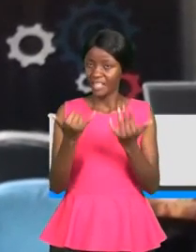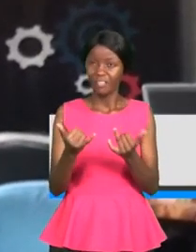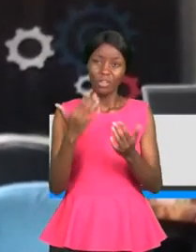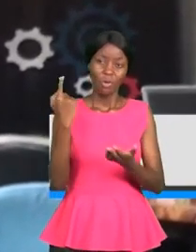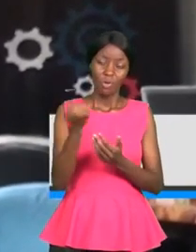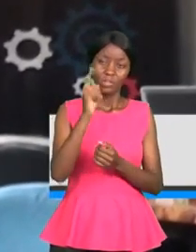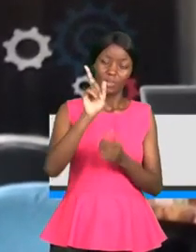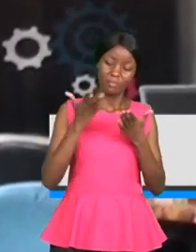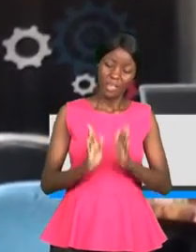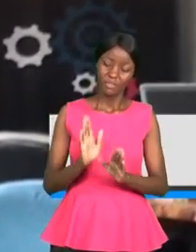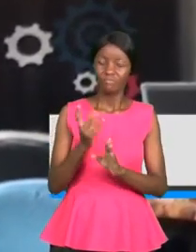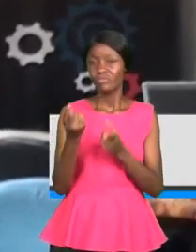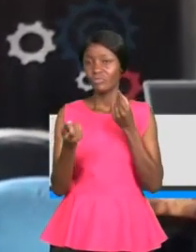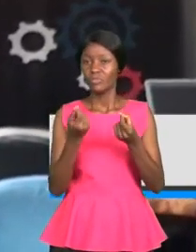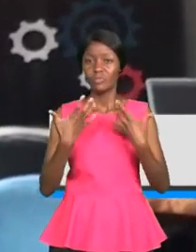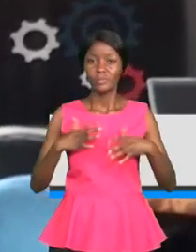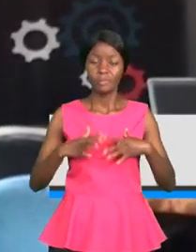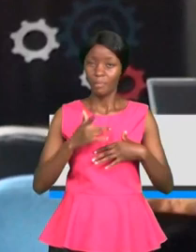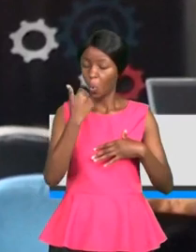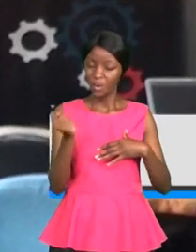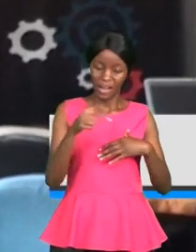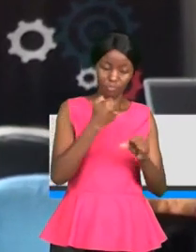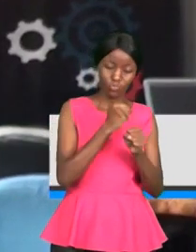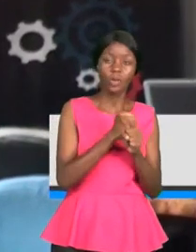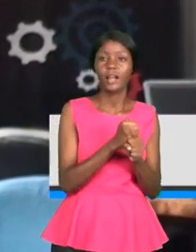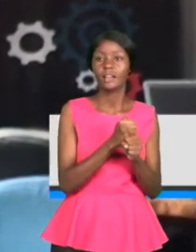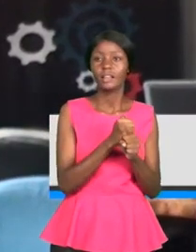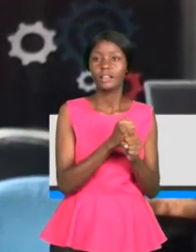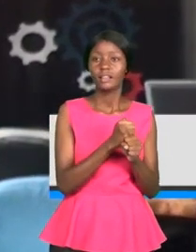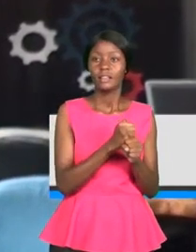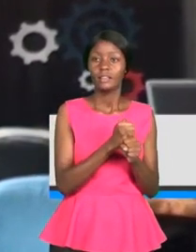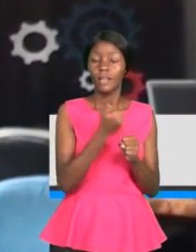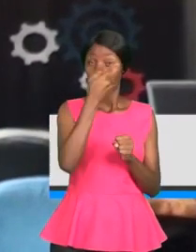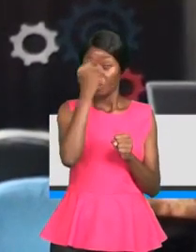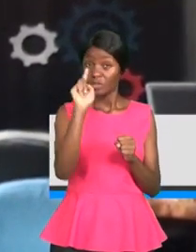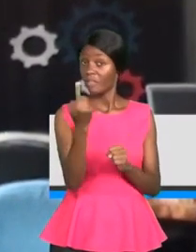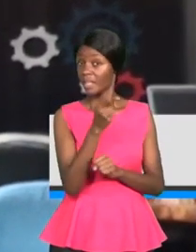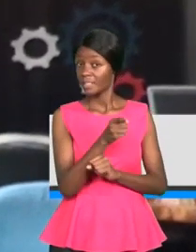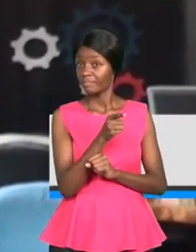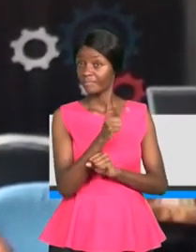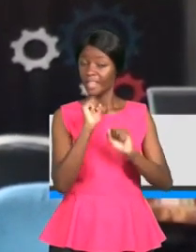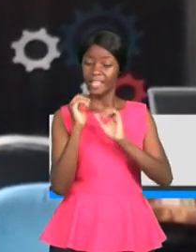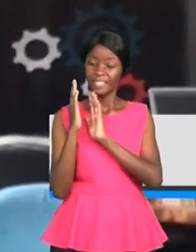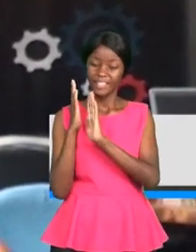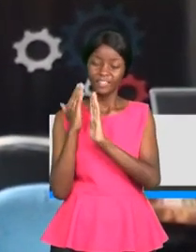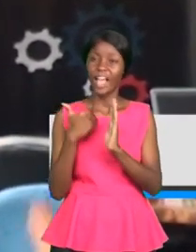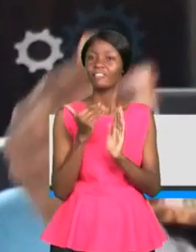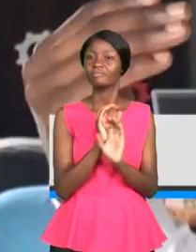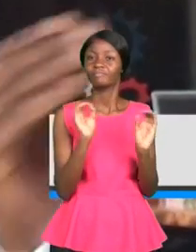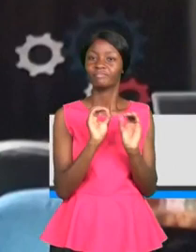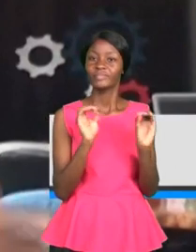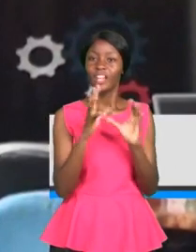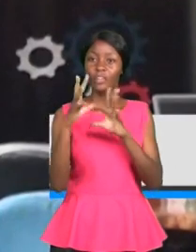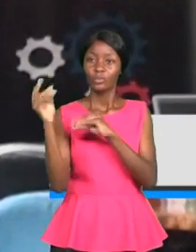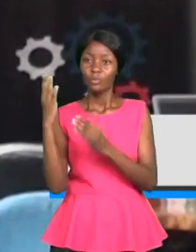person, as you can see, just a few of them who come here to work. Because first of all, it's not safe to get out of the building to actually go